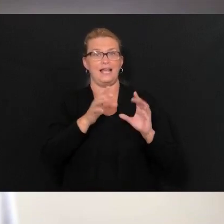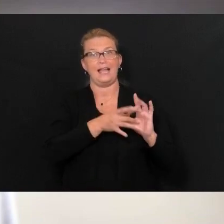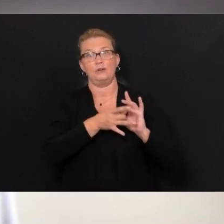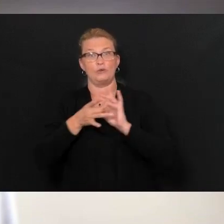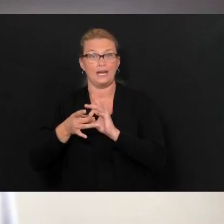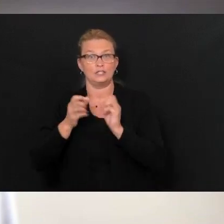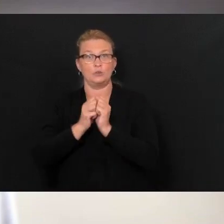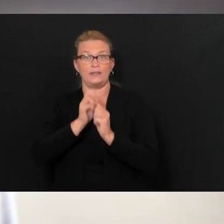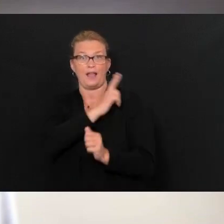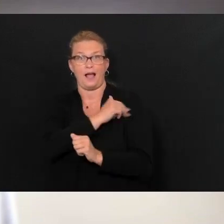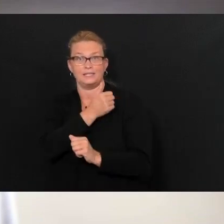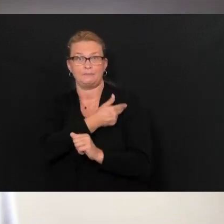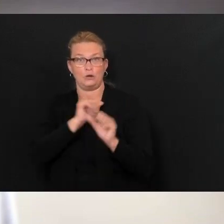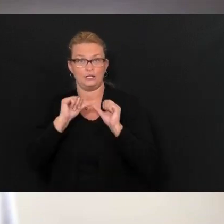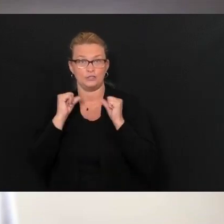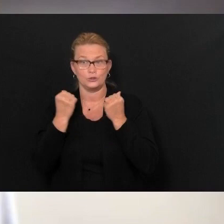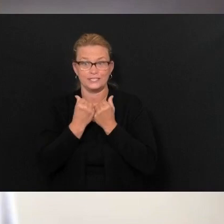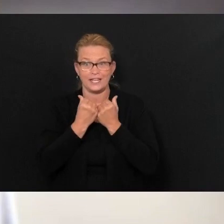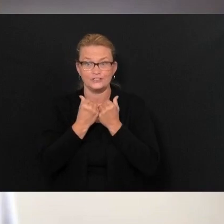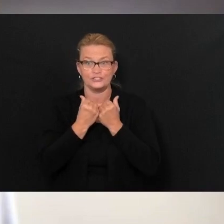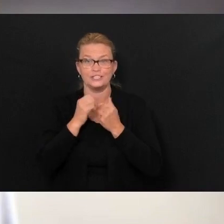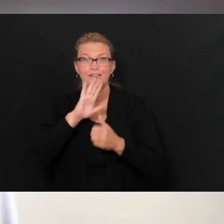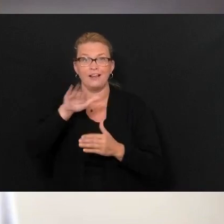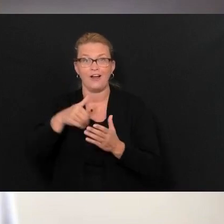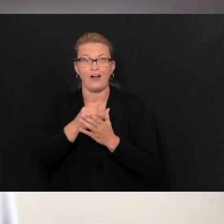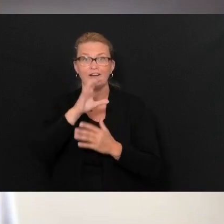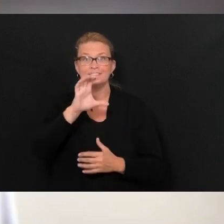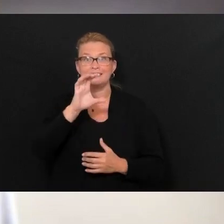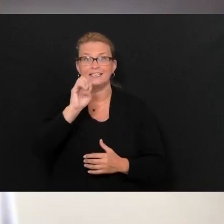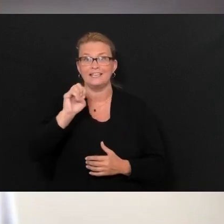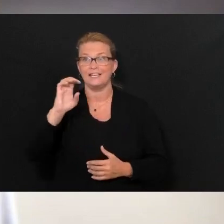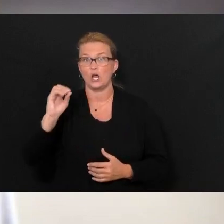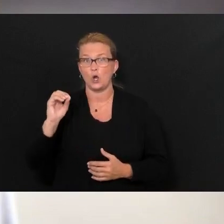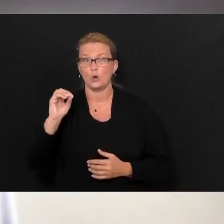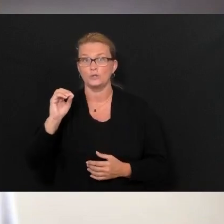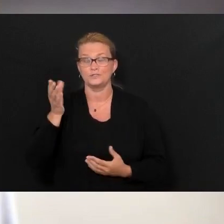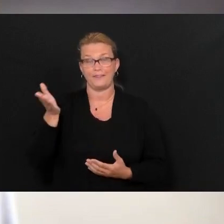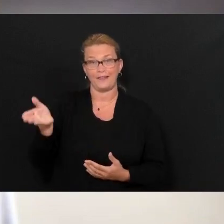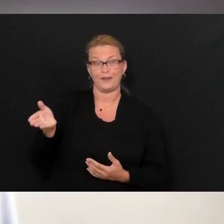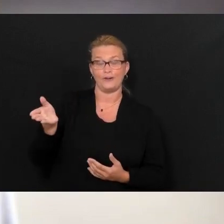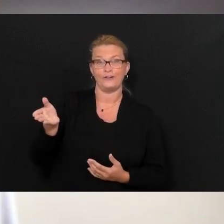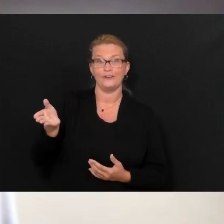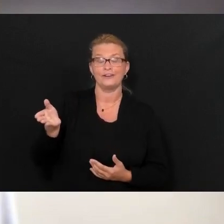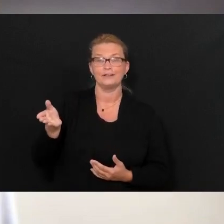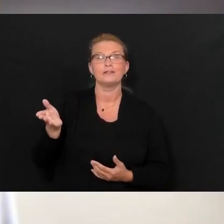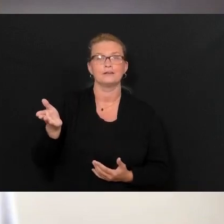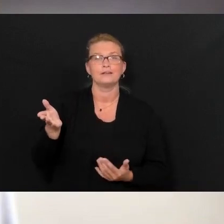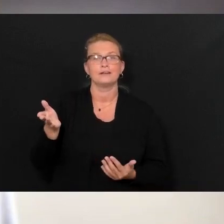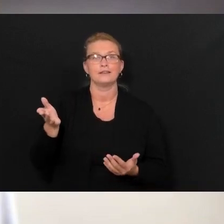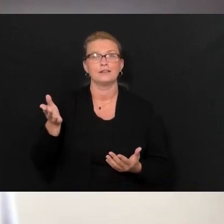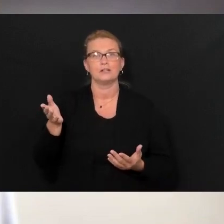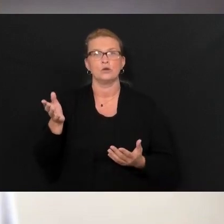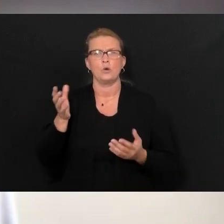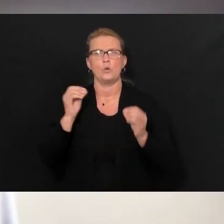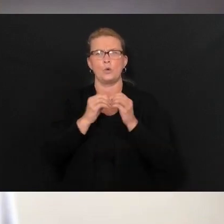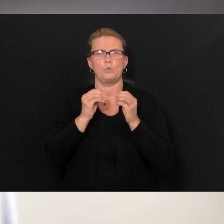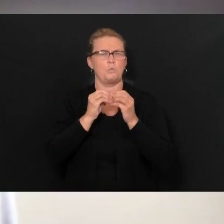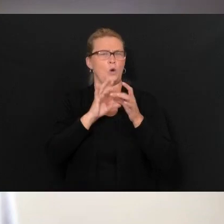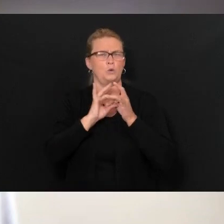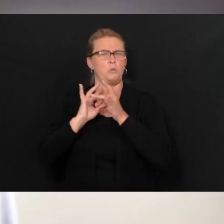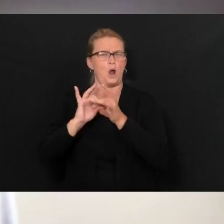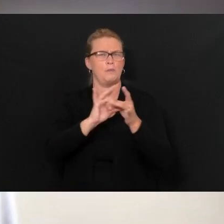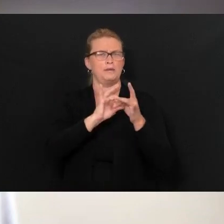Hospital Association and all the CEOs of the hospitals. We are going to work cooperatively